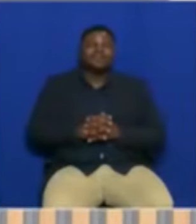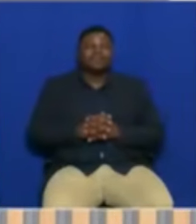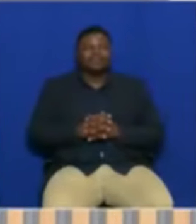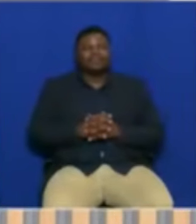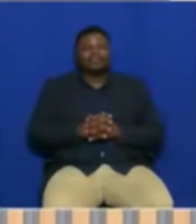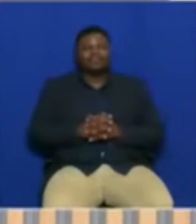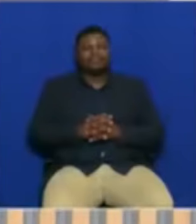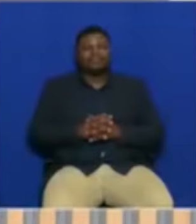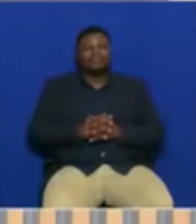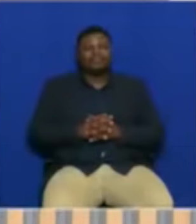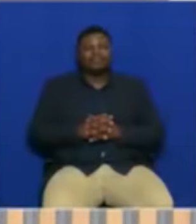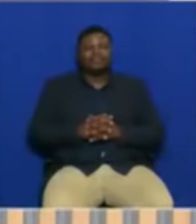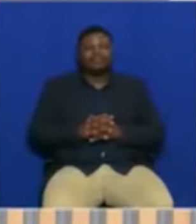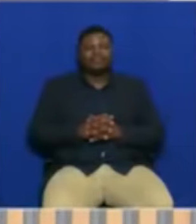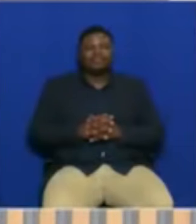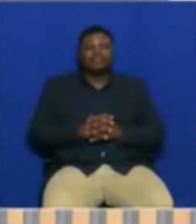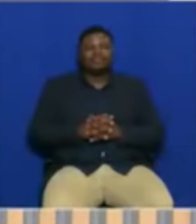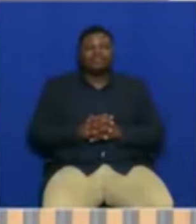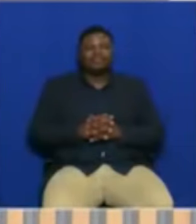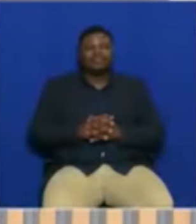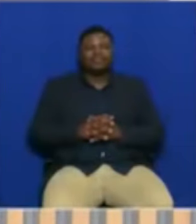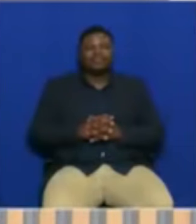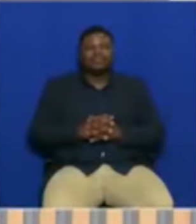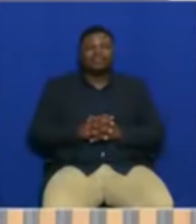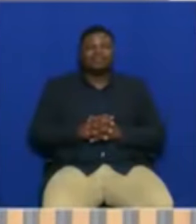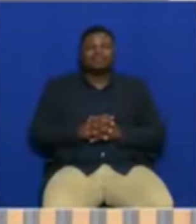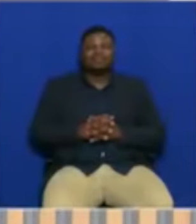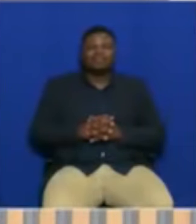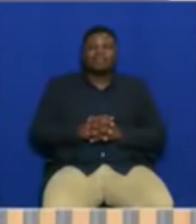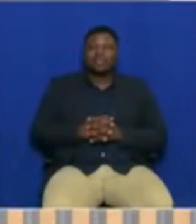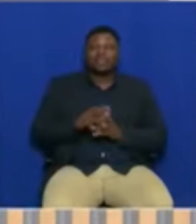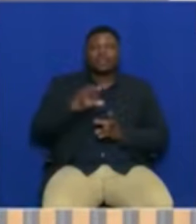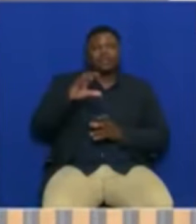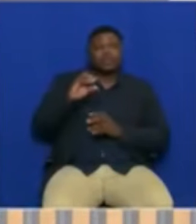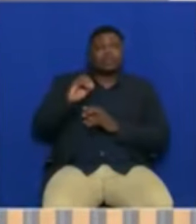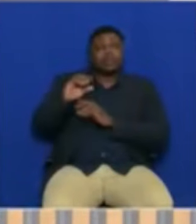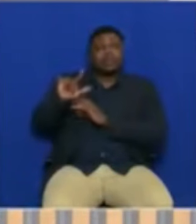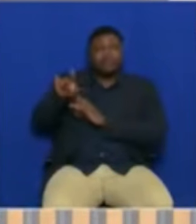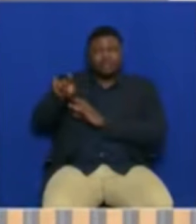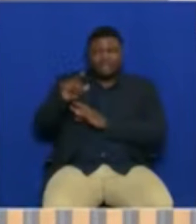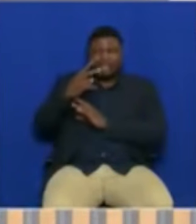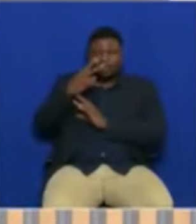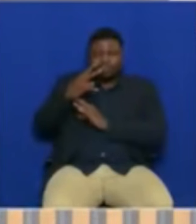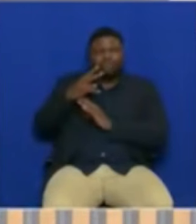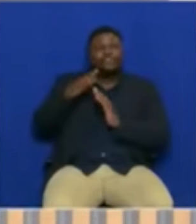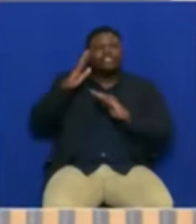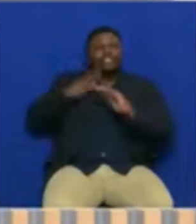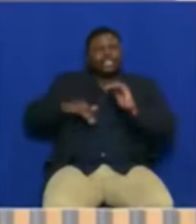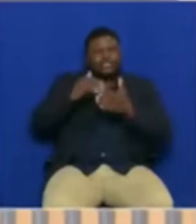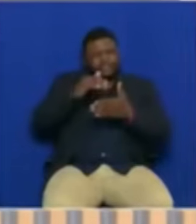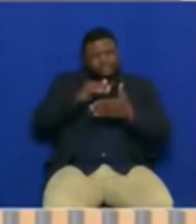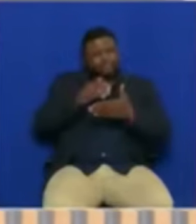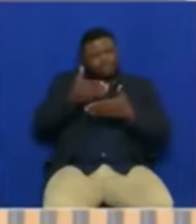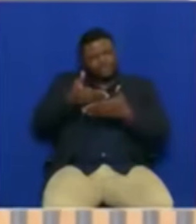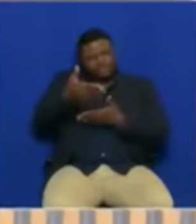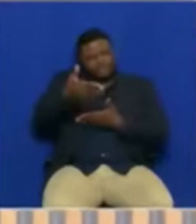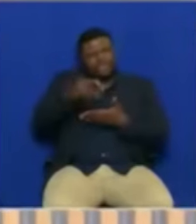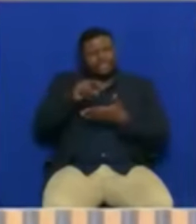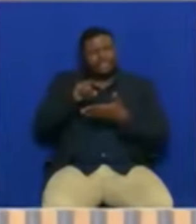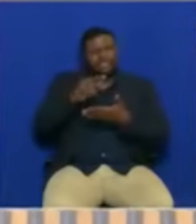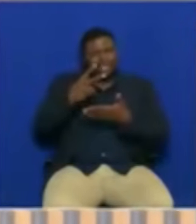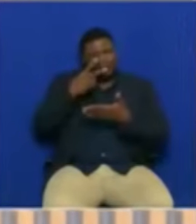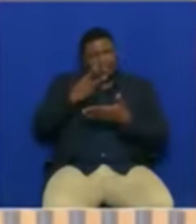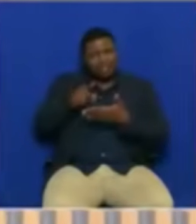Colonel, I'm looking at, in that charge sheet, I'm looking in the bundle, page